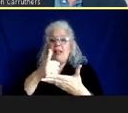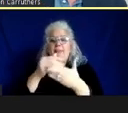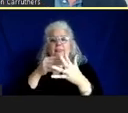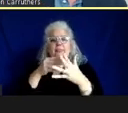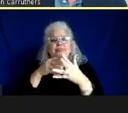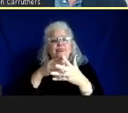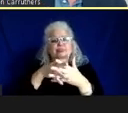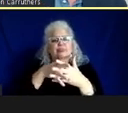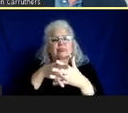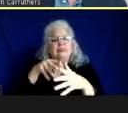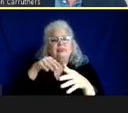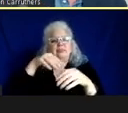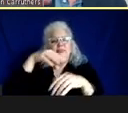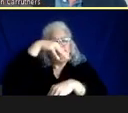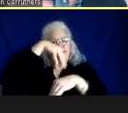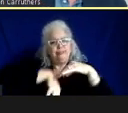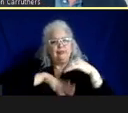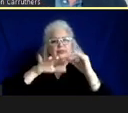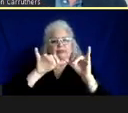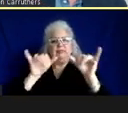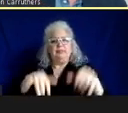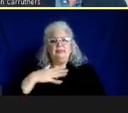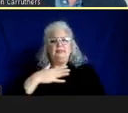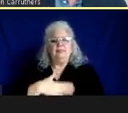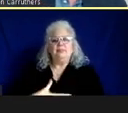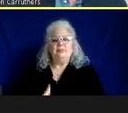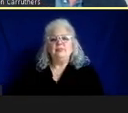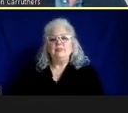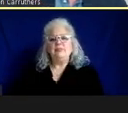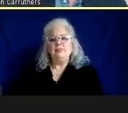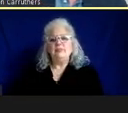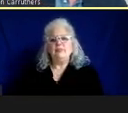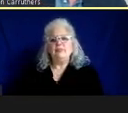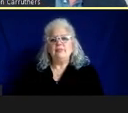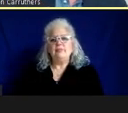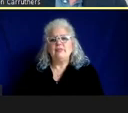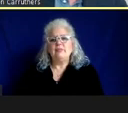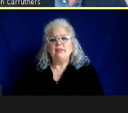mRNA, which is what is used to boost our immune system.